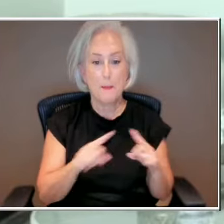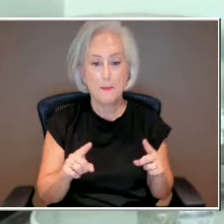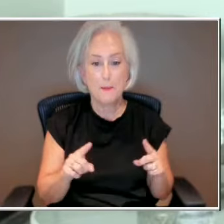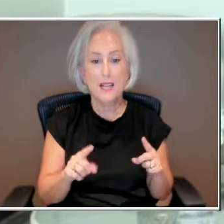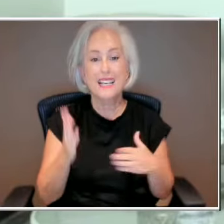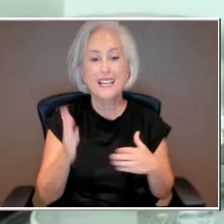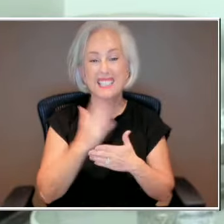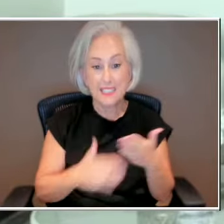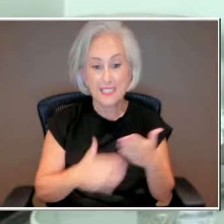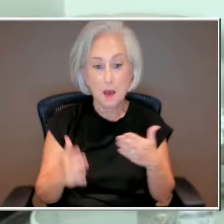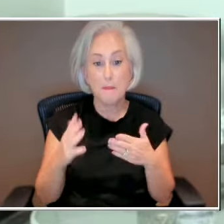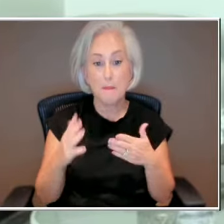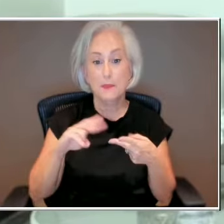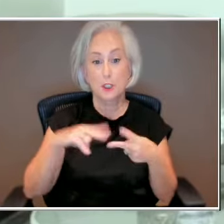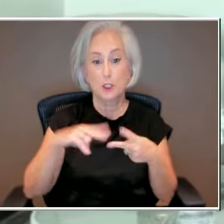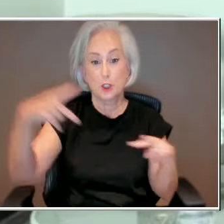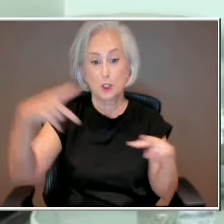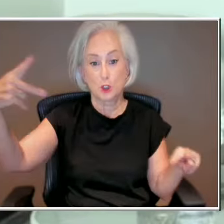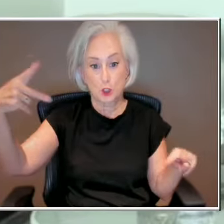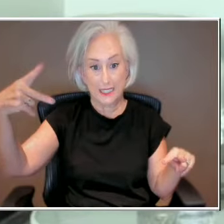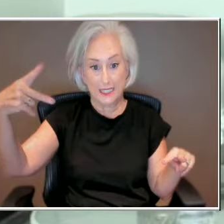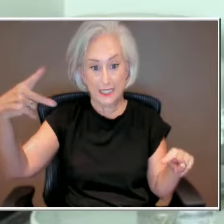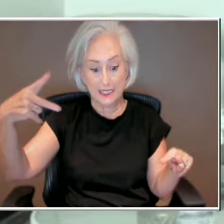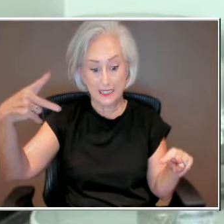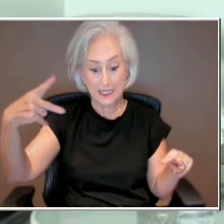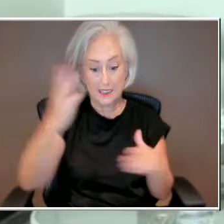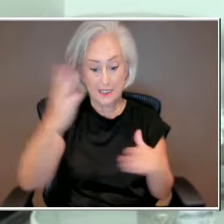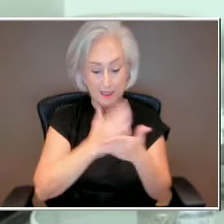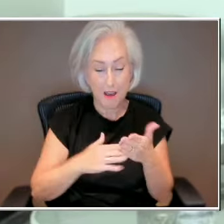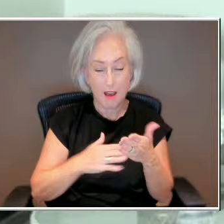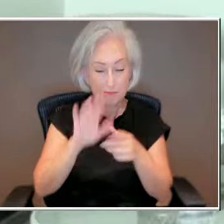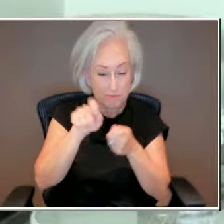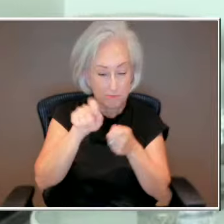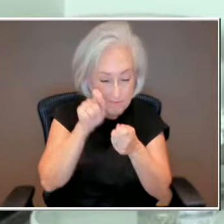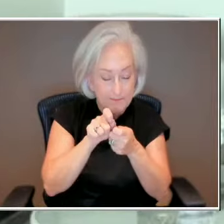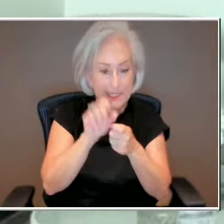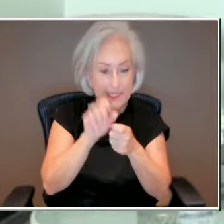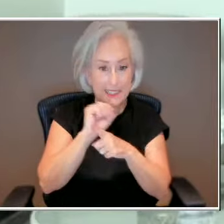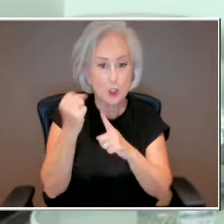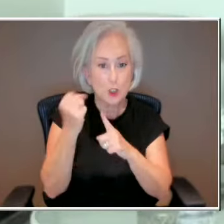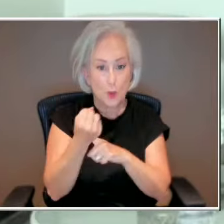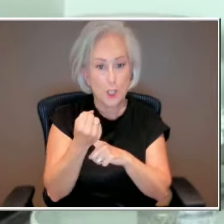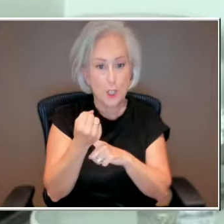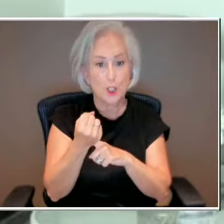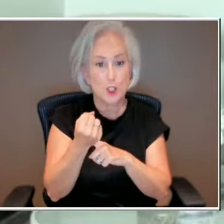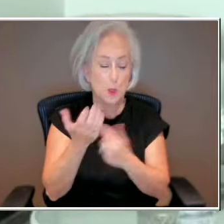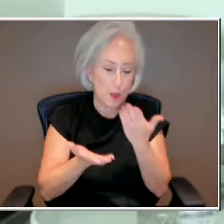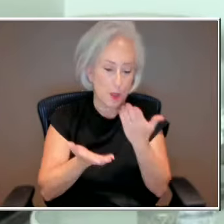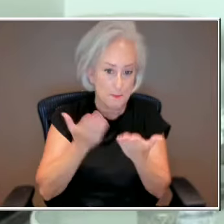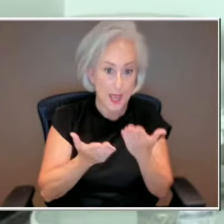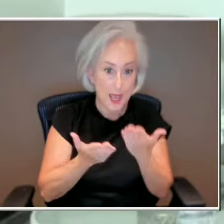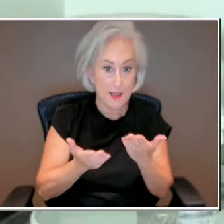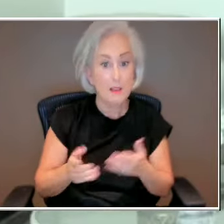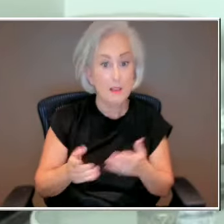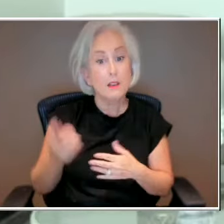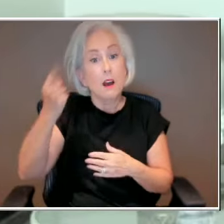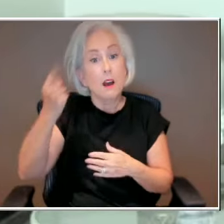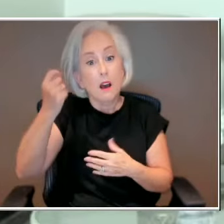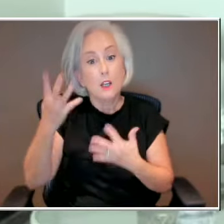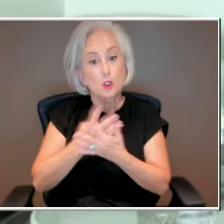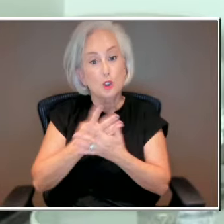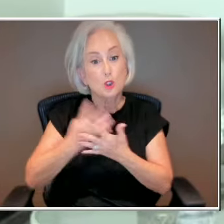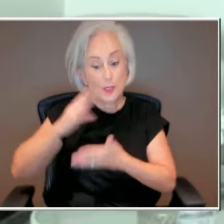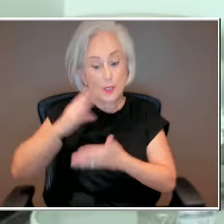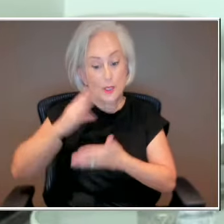very select instances. But remember that screening is trying to give a test where there is a likelihood that we could find something.